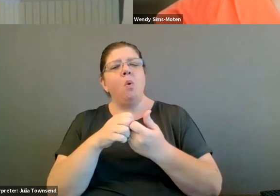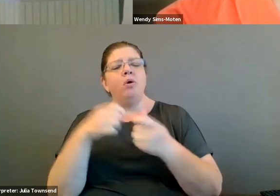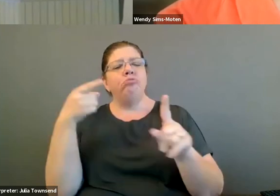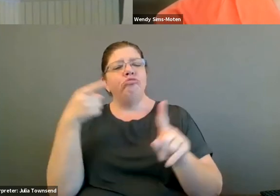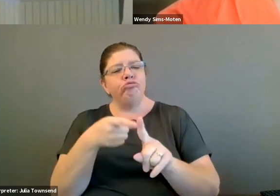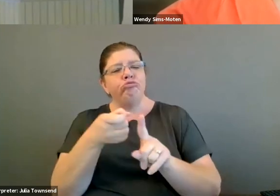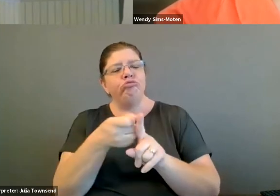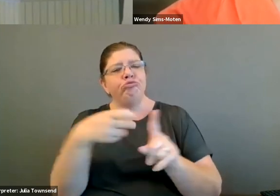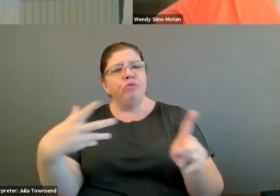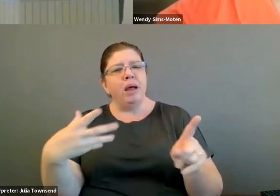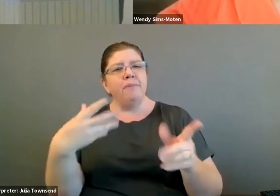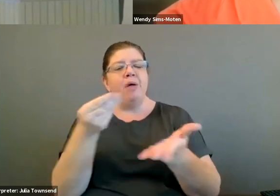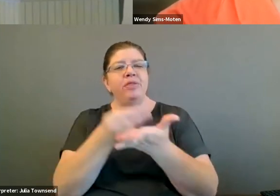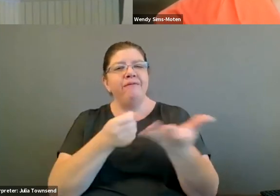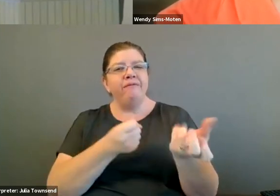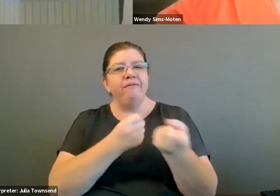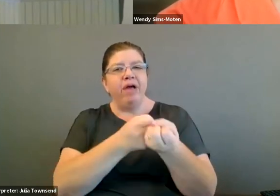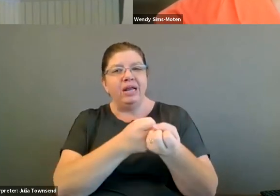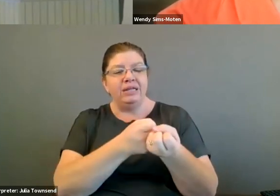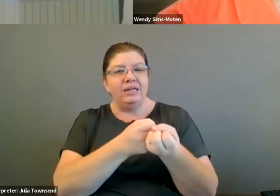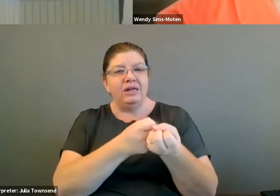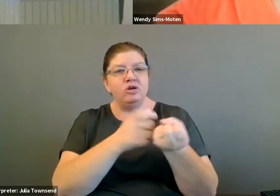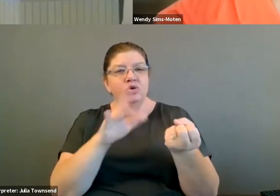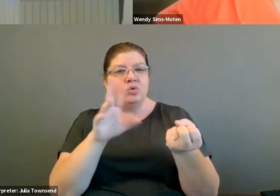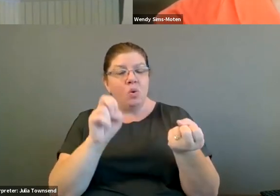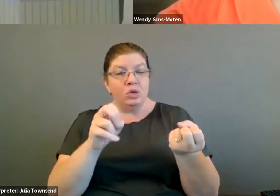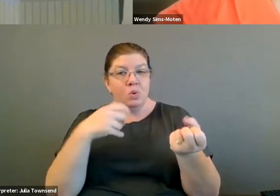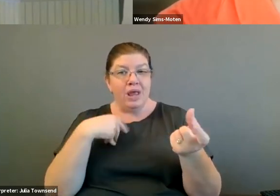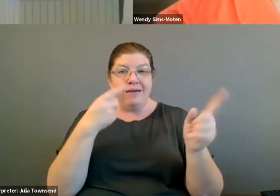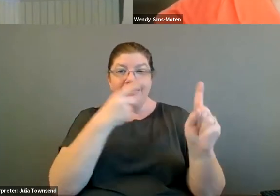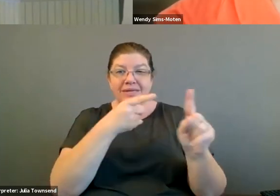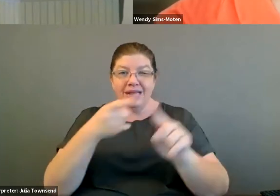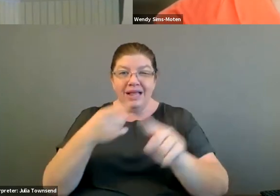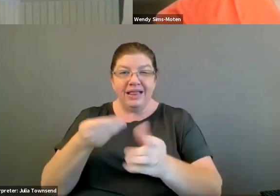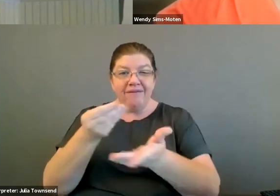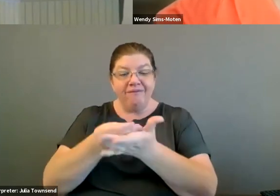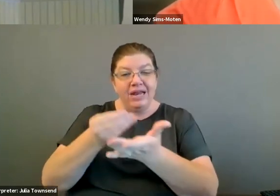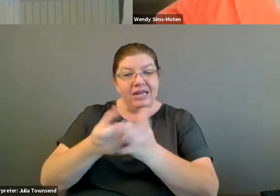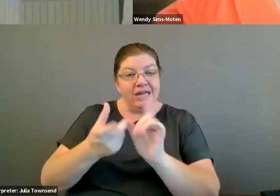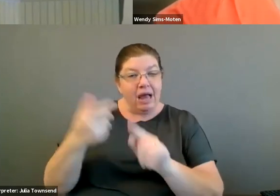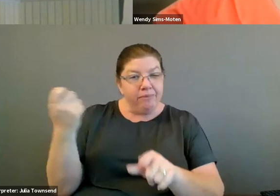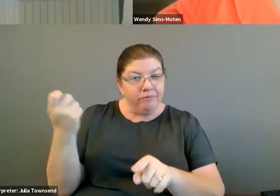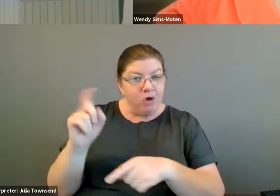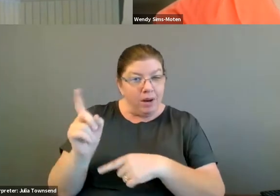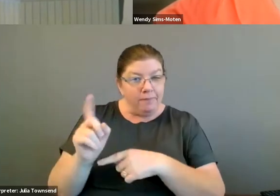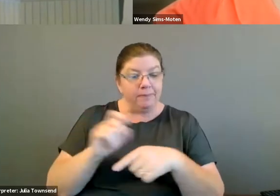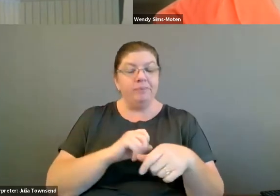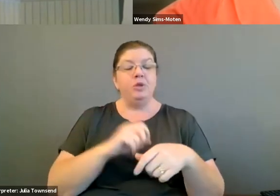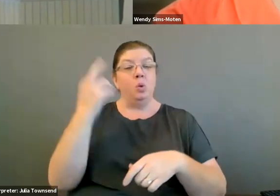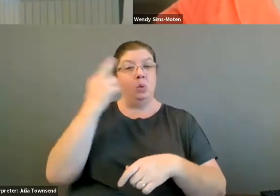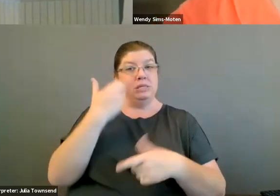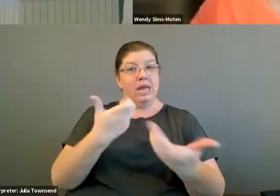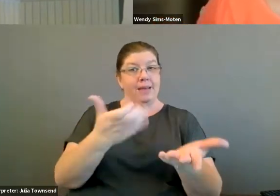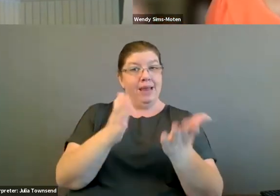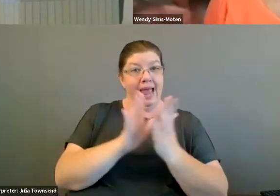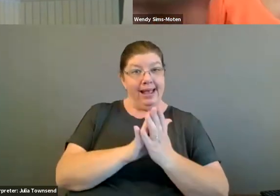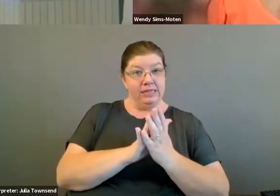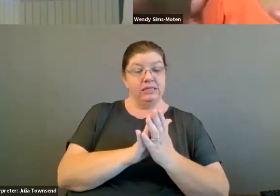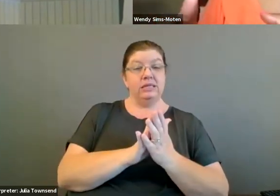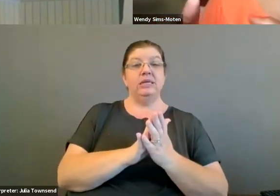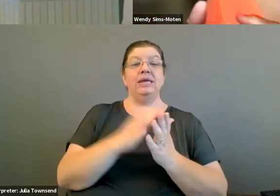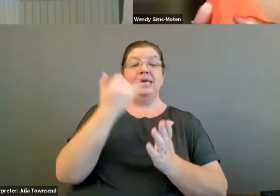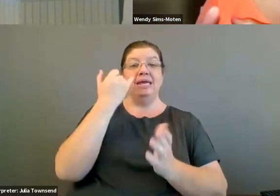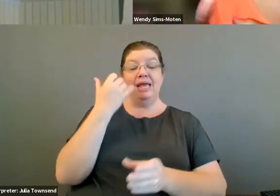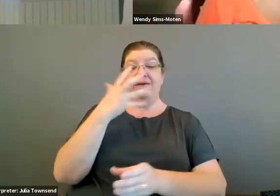with regards to the funding sources, do we have specifically where those funding is coming from? And the reason that I'm asking that, because if in